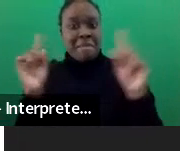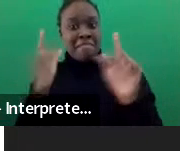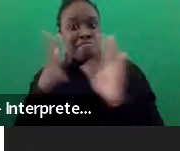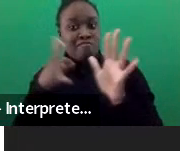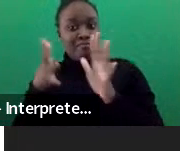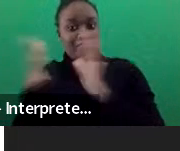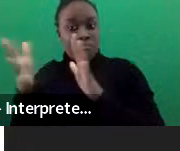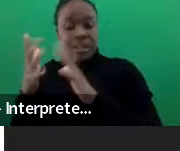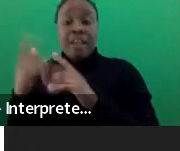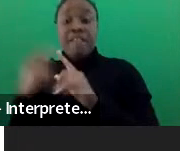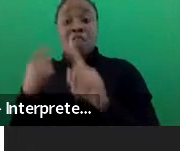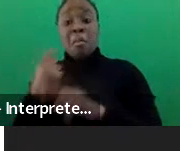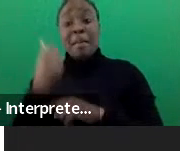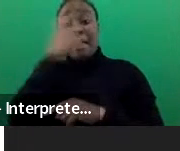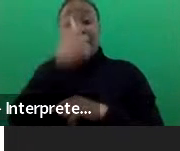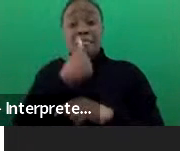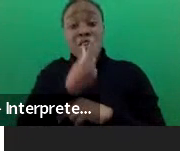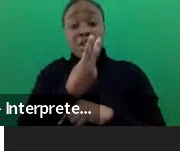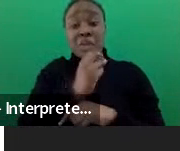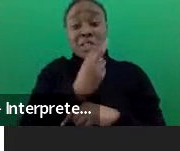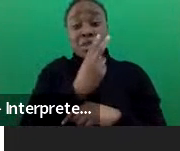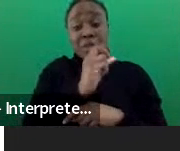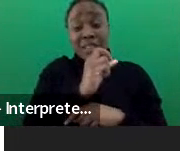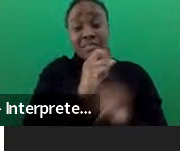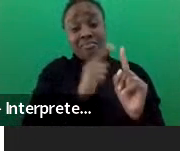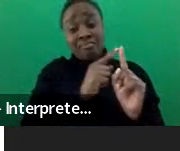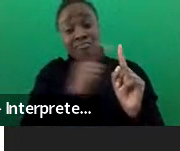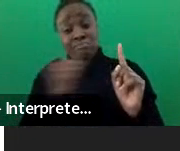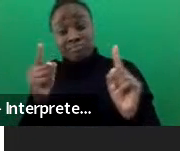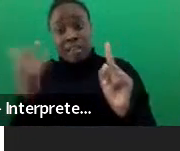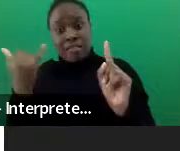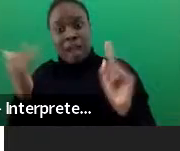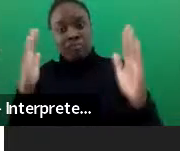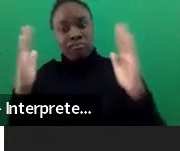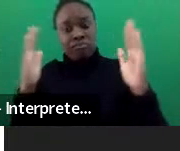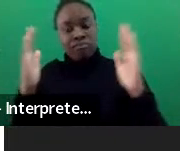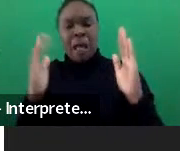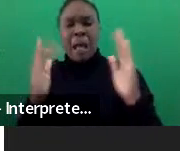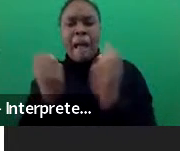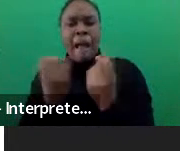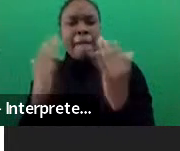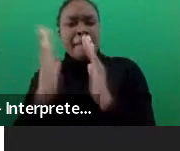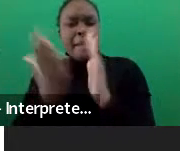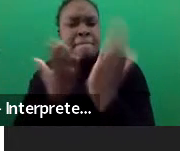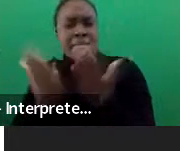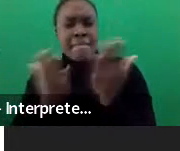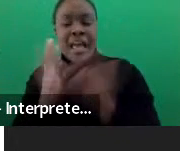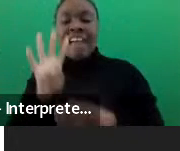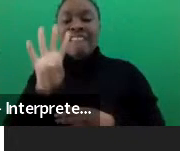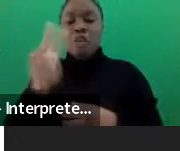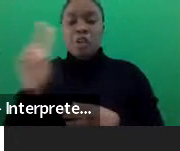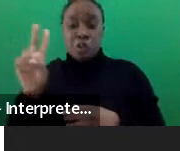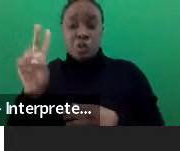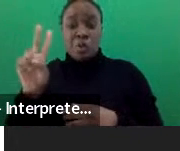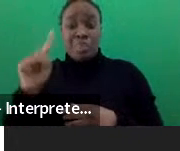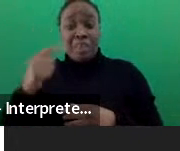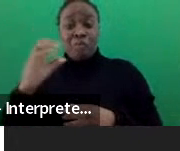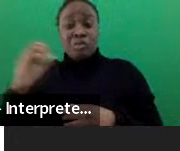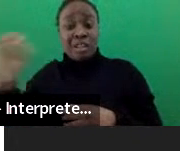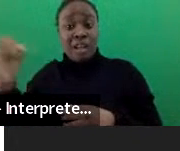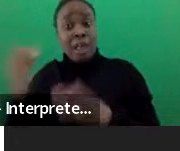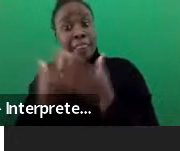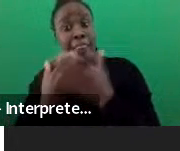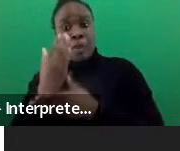April 2020 to date, we have successfully processed just over 42,000 new clients on